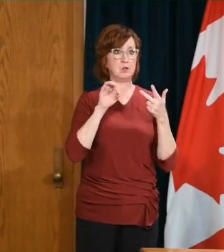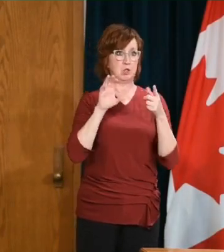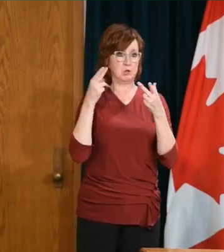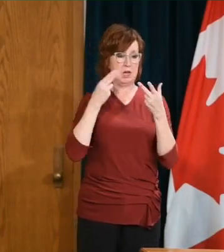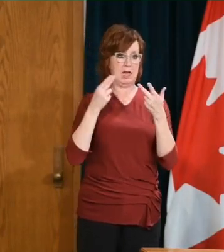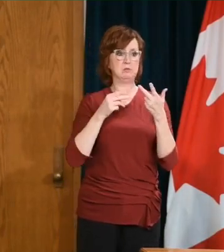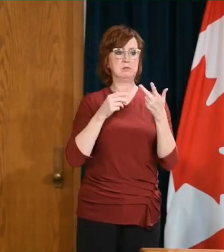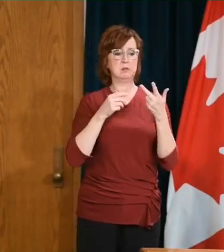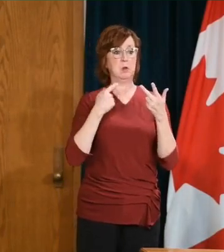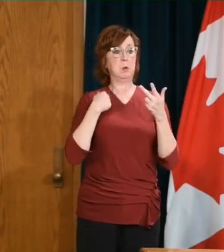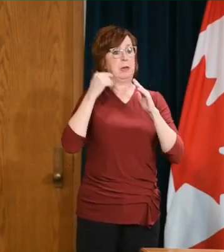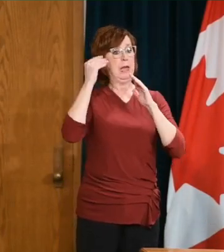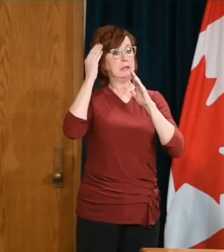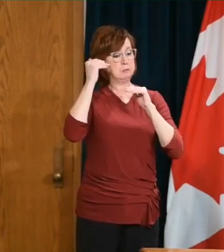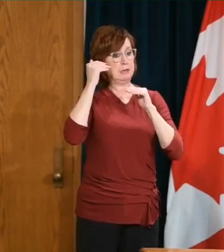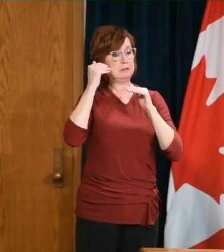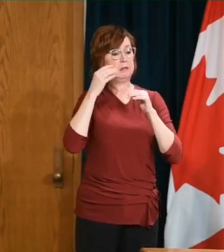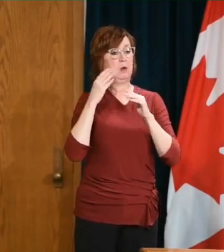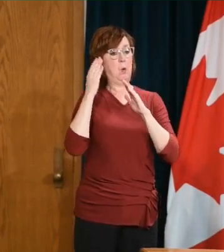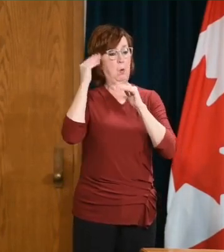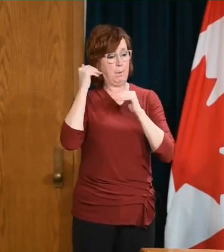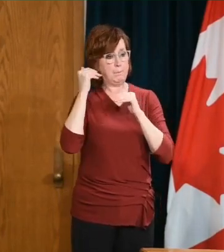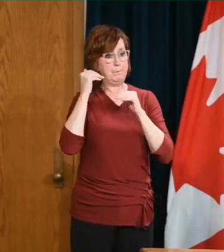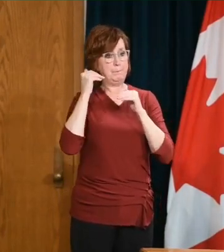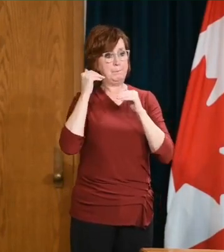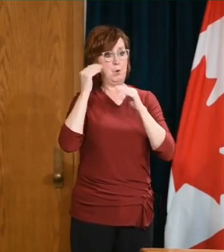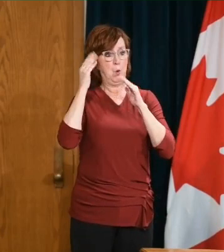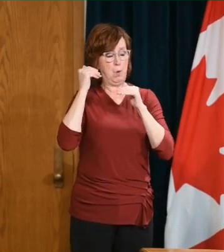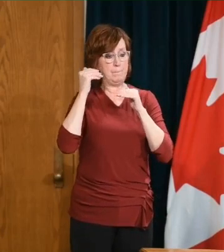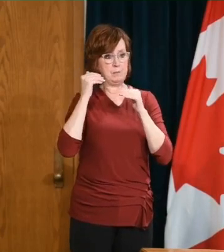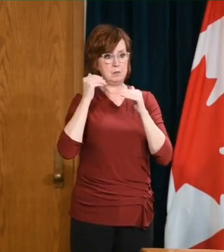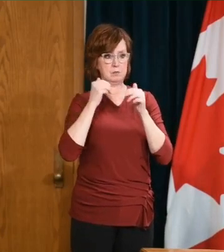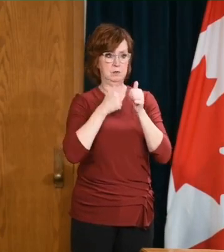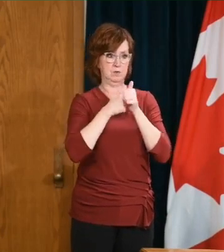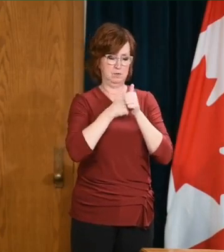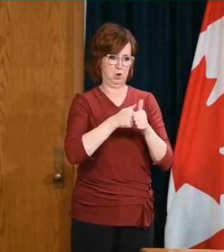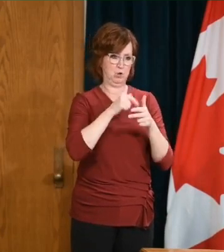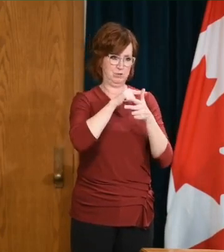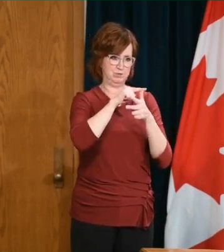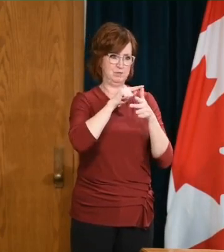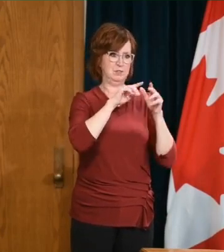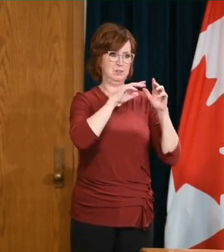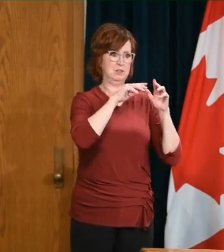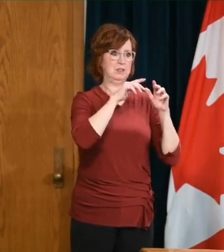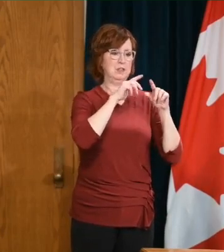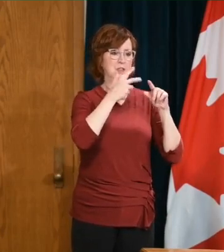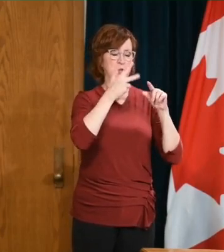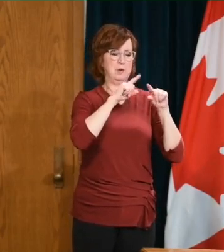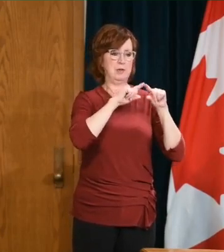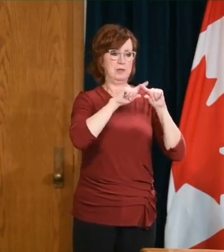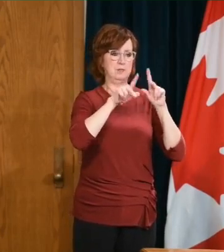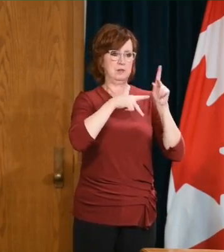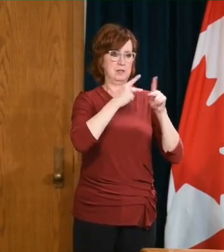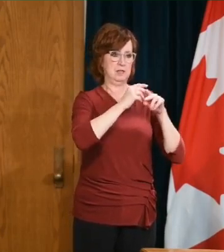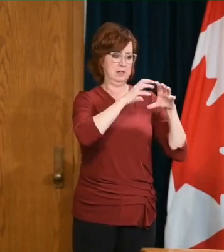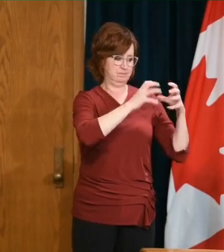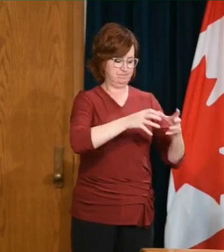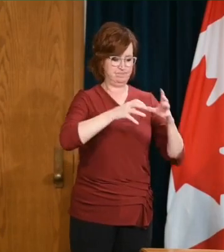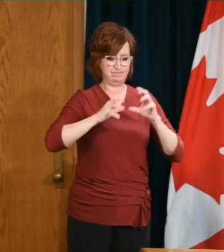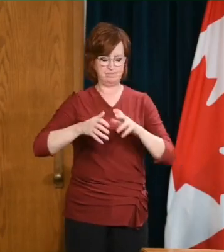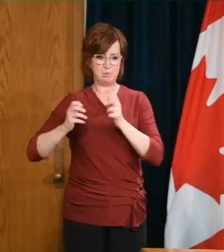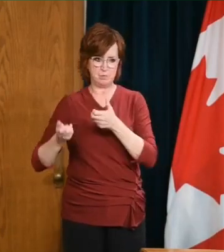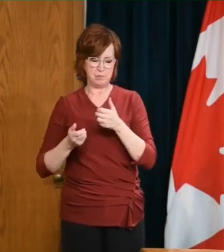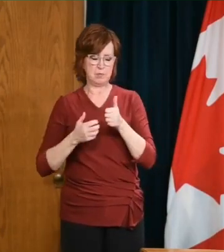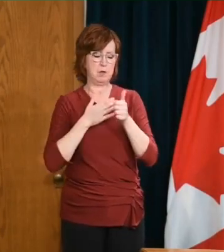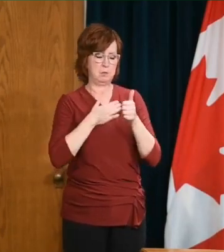that all of the facilities will adhere as well to the self-monitoring, which healthcare officials are doing